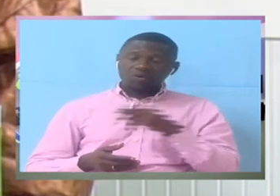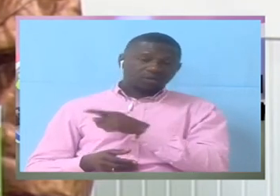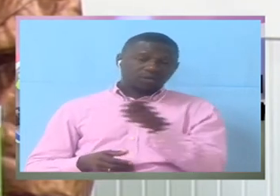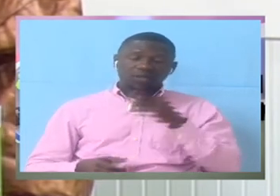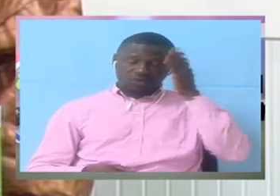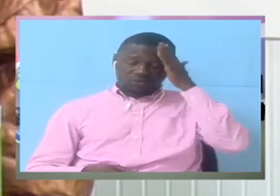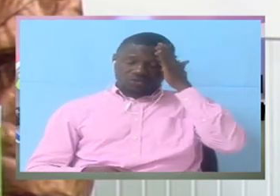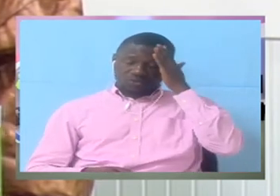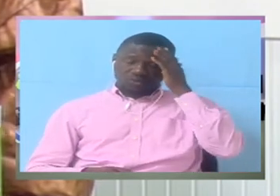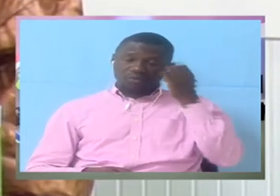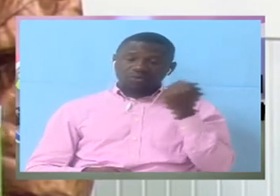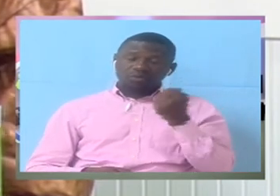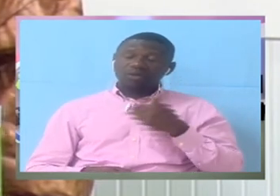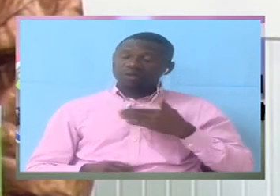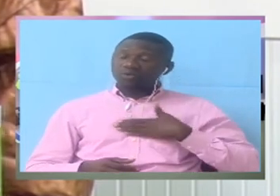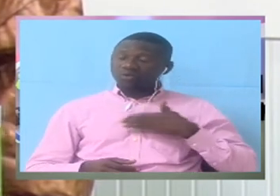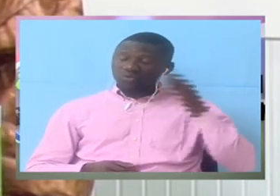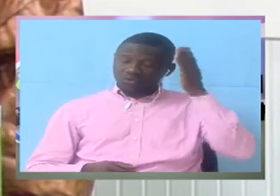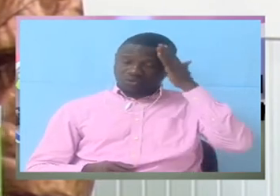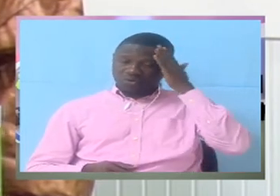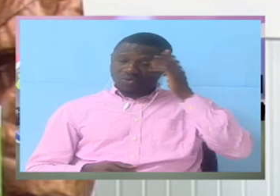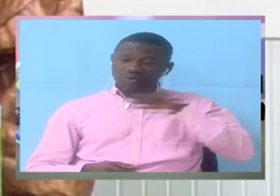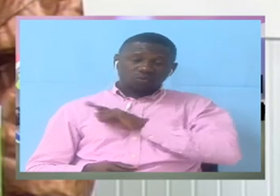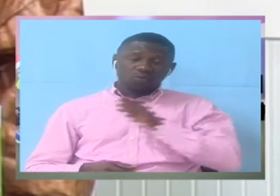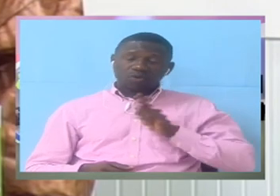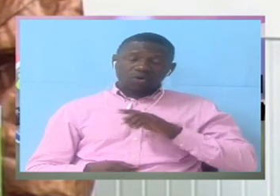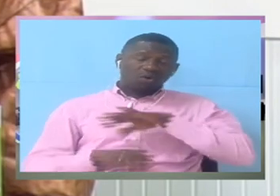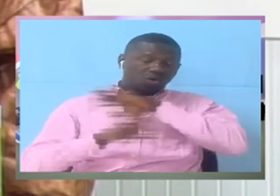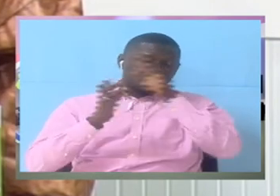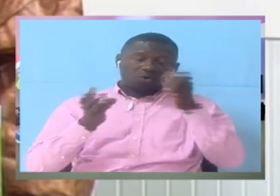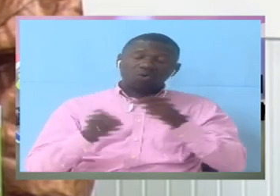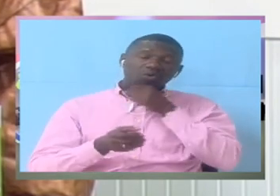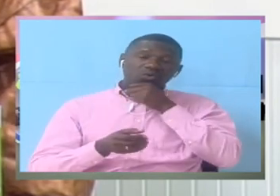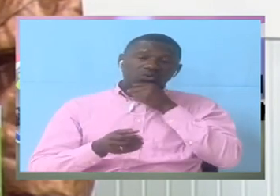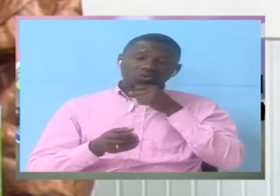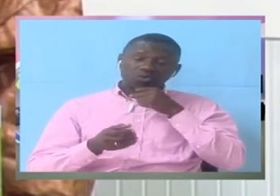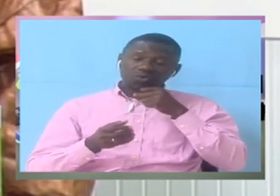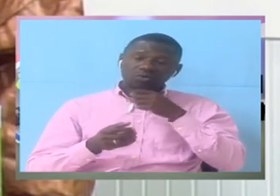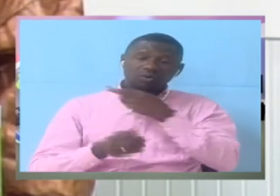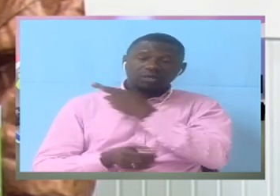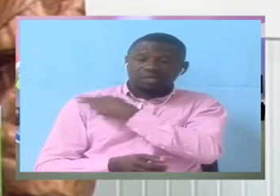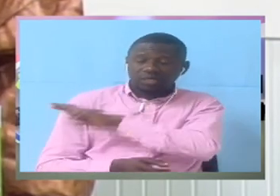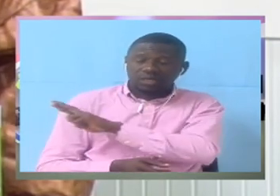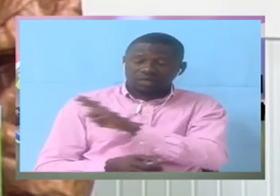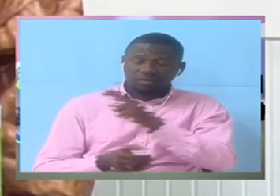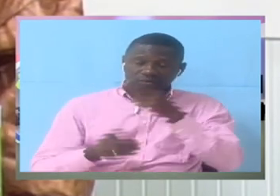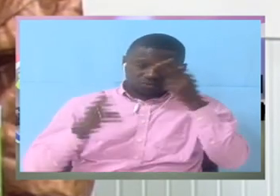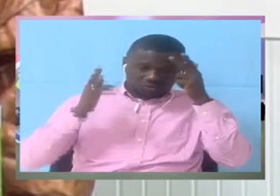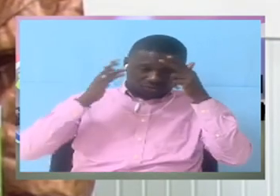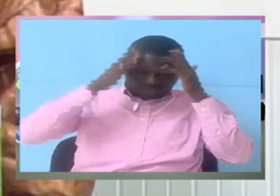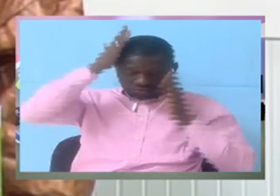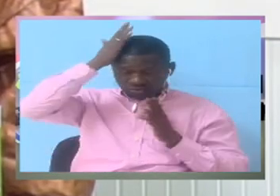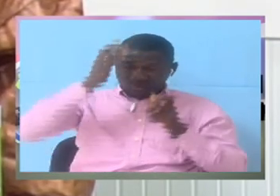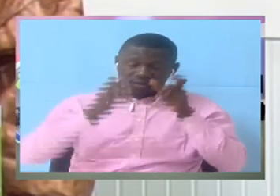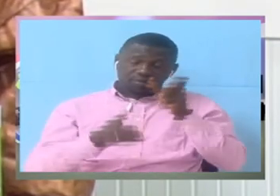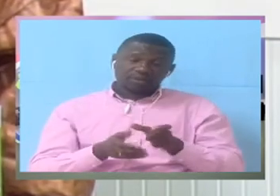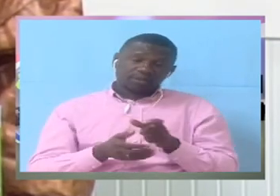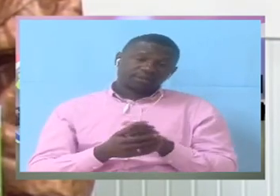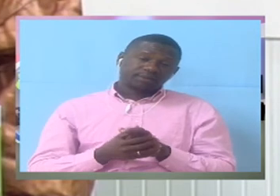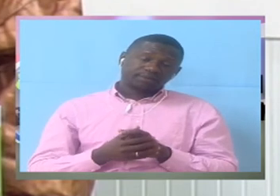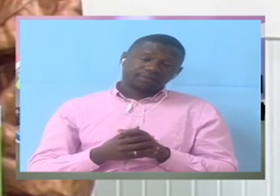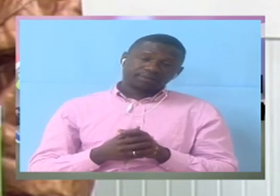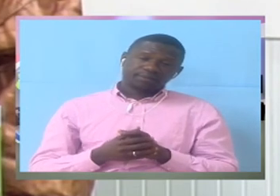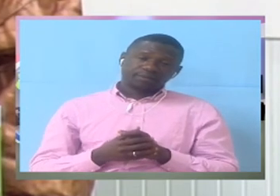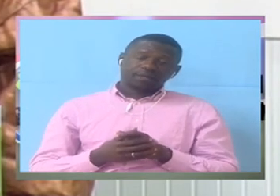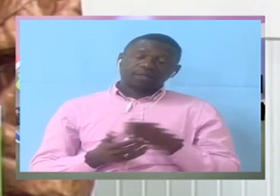came to know. They knew that we were old soldiers. Okay, nata fanya ngata Cobra Base. They said we should go to Cobra Base.